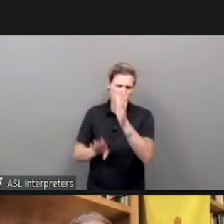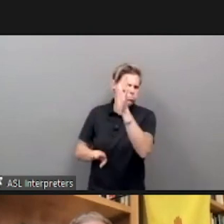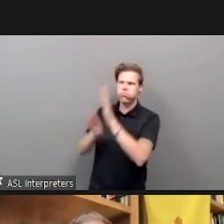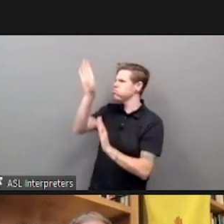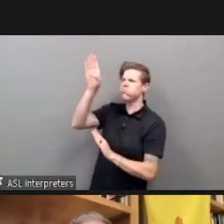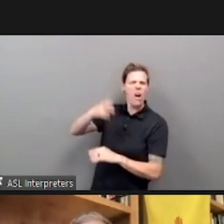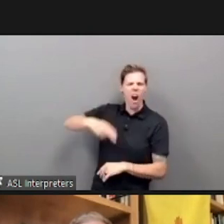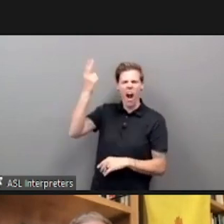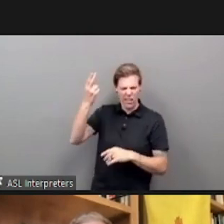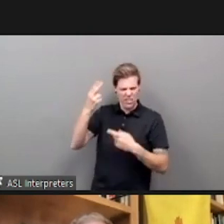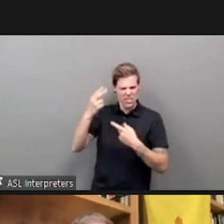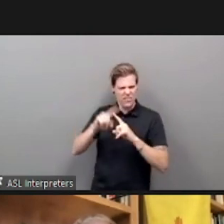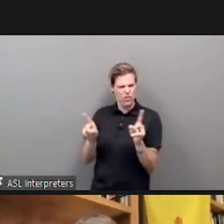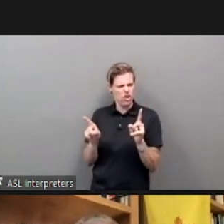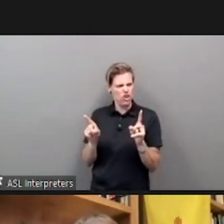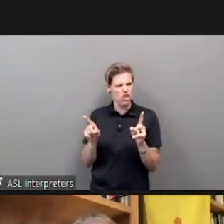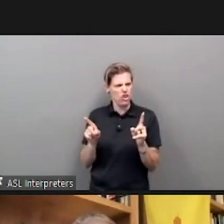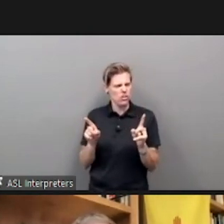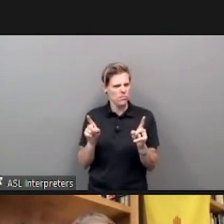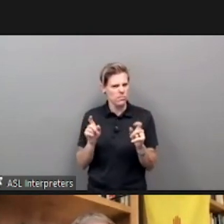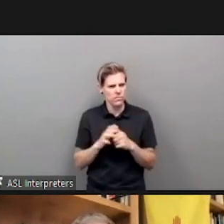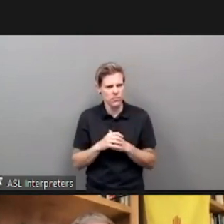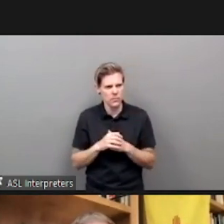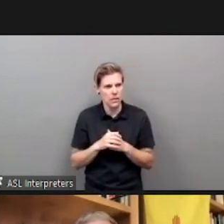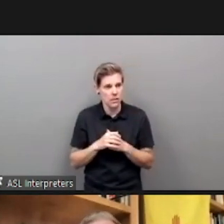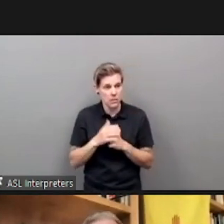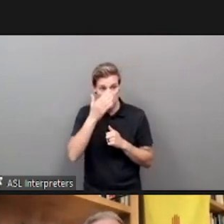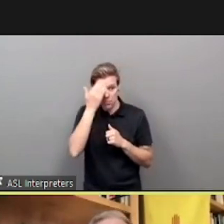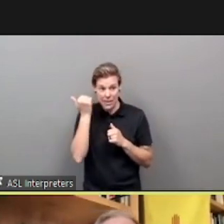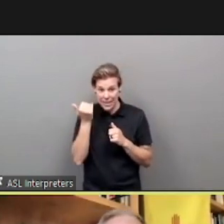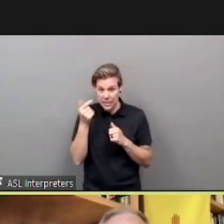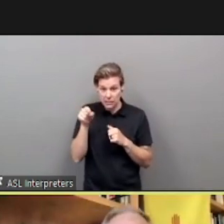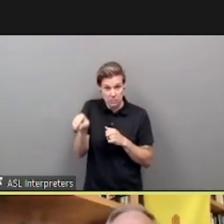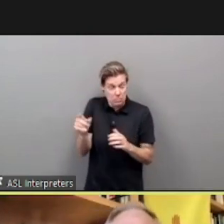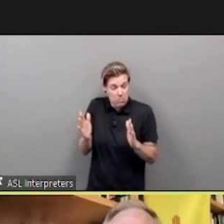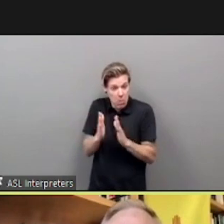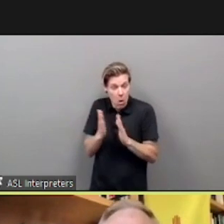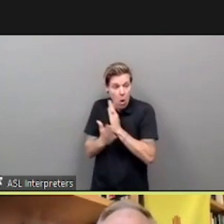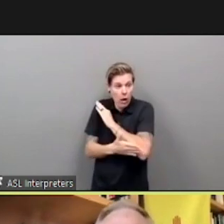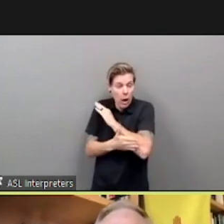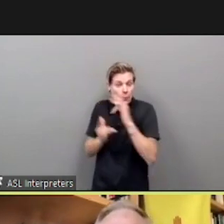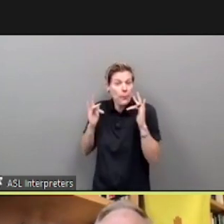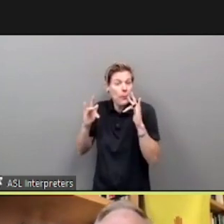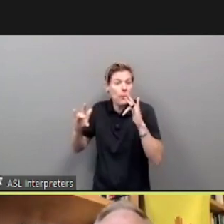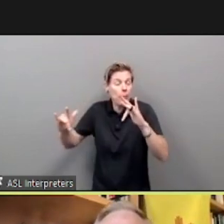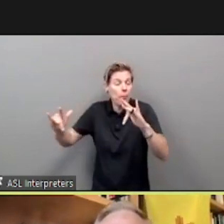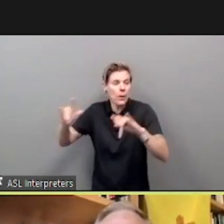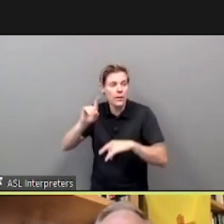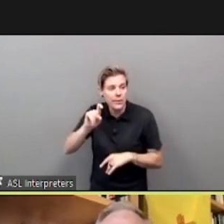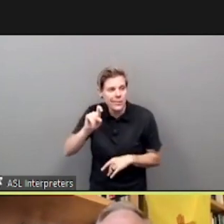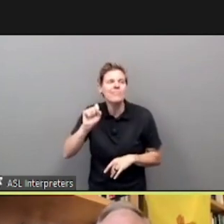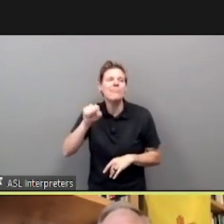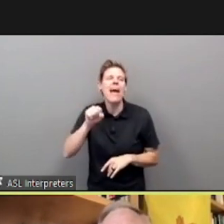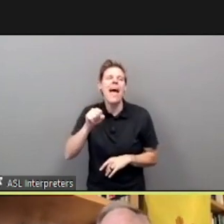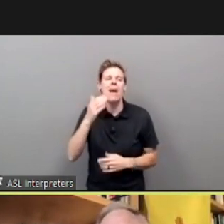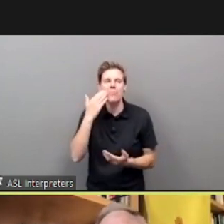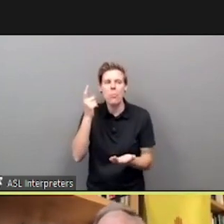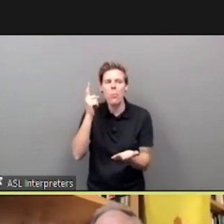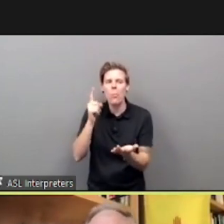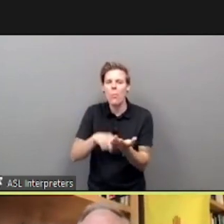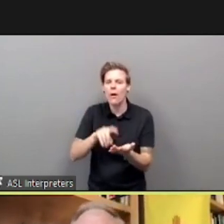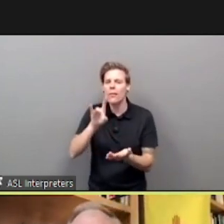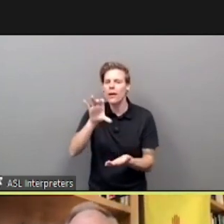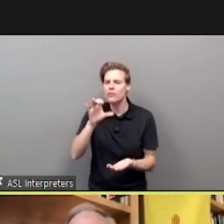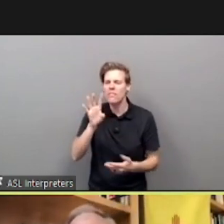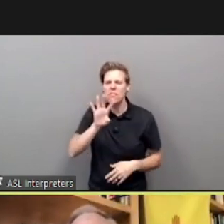then is that why? Because of the size of the county? Yeah, they've got 1,840 people. Mhm. And remember, when we